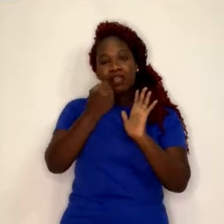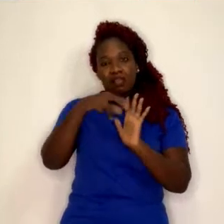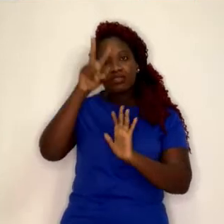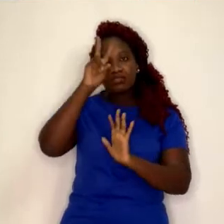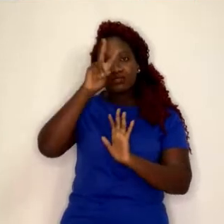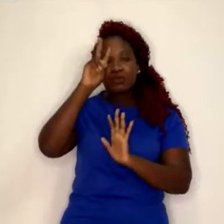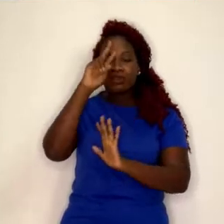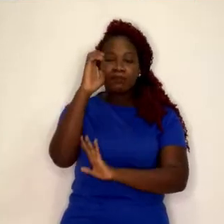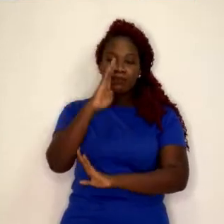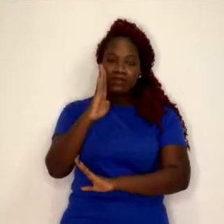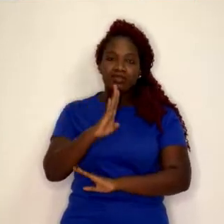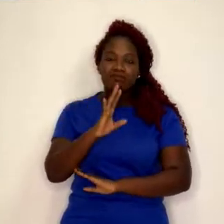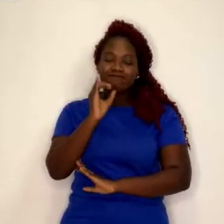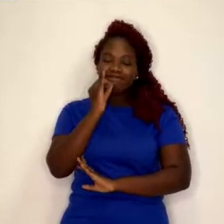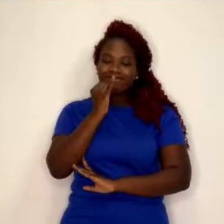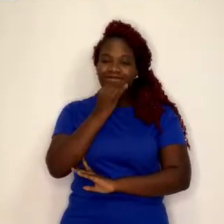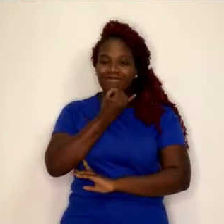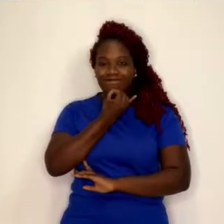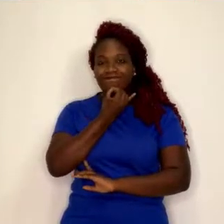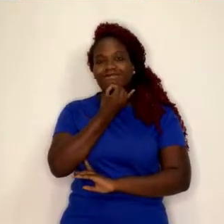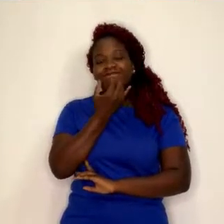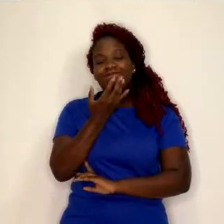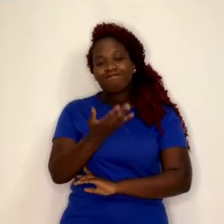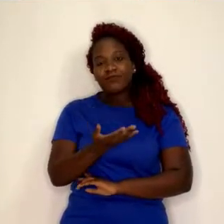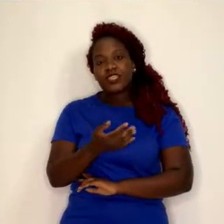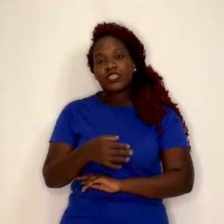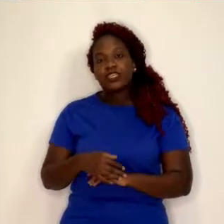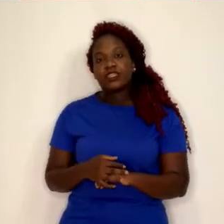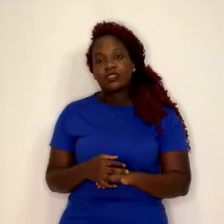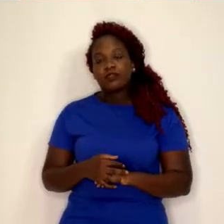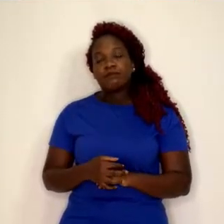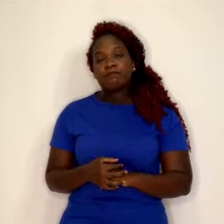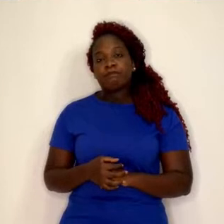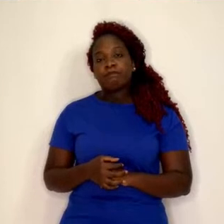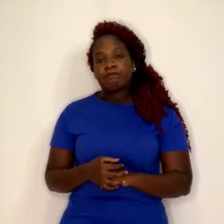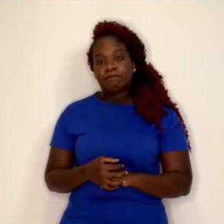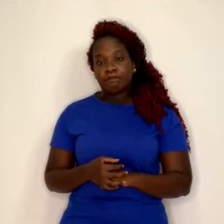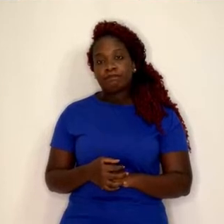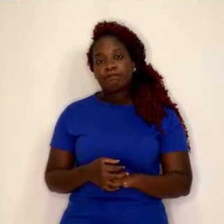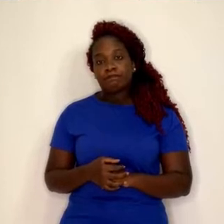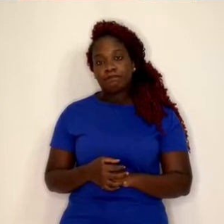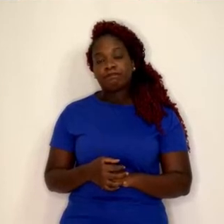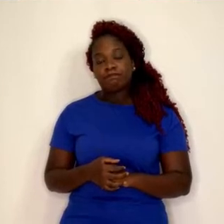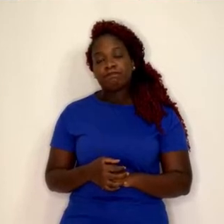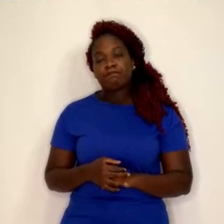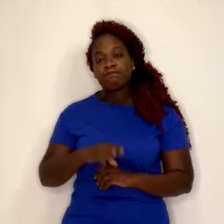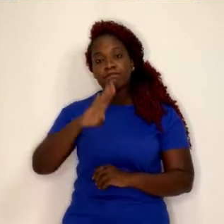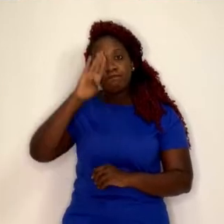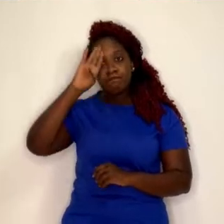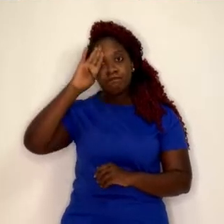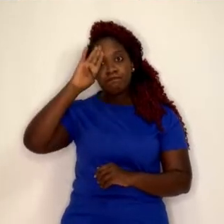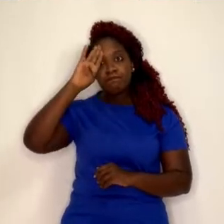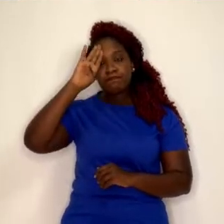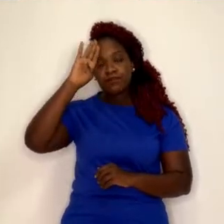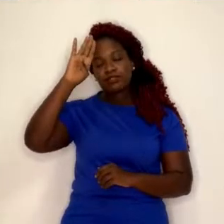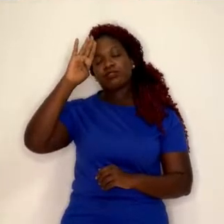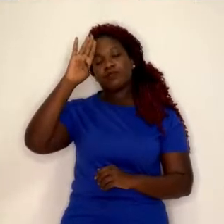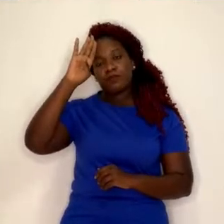and that has left a mark in the history of Brazil in terms of the